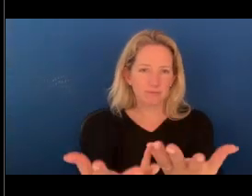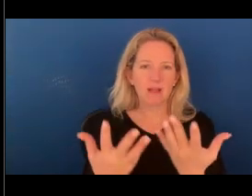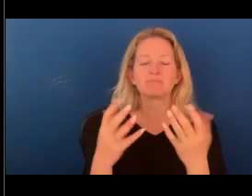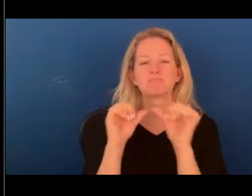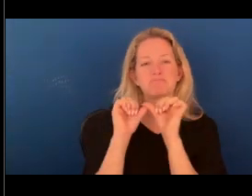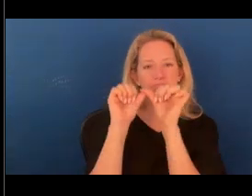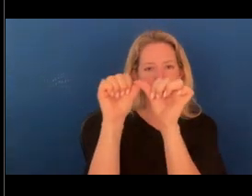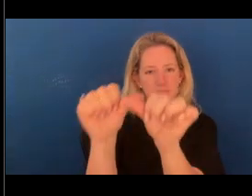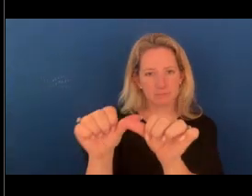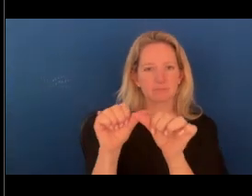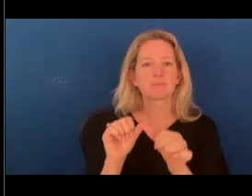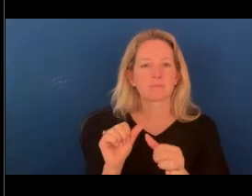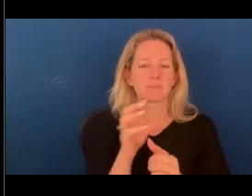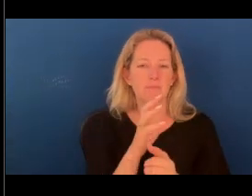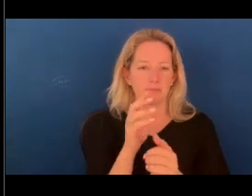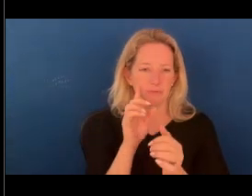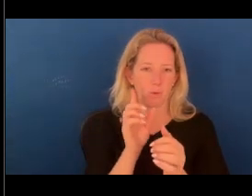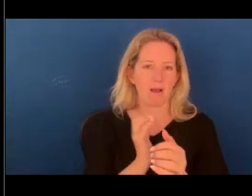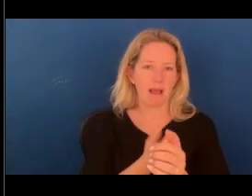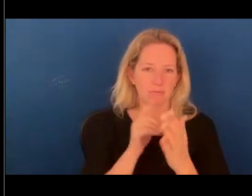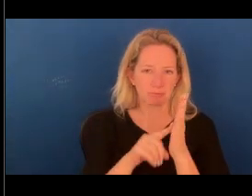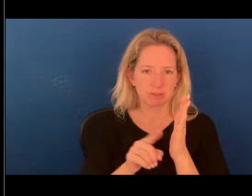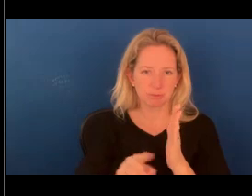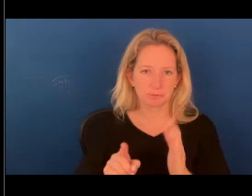comparison. Next slide.